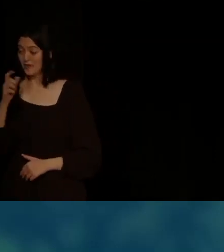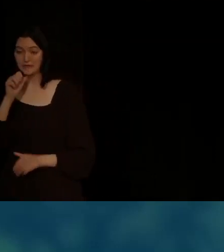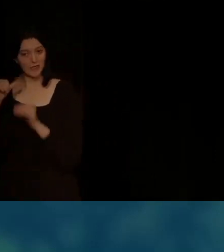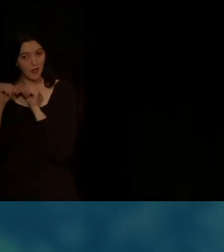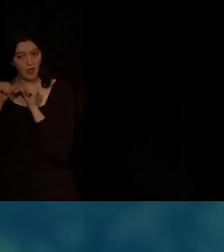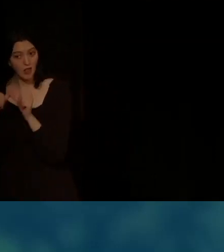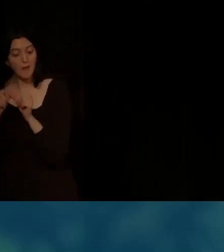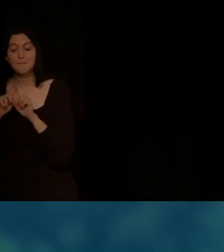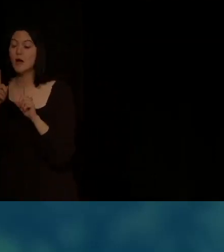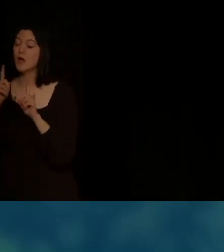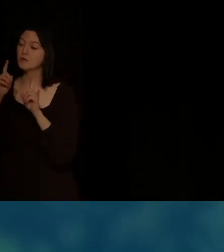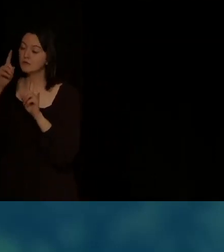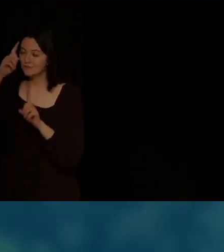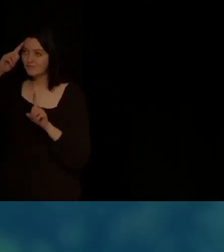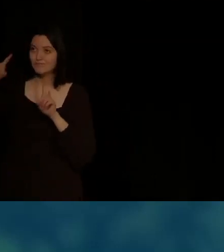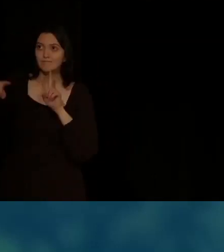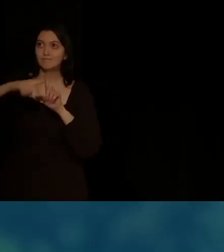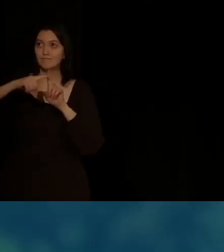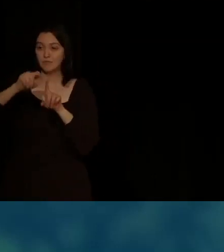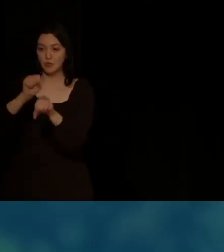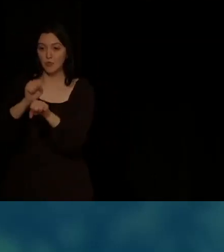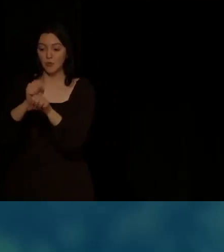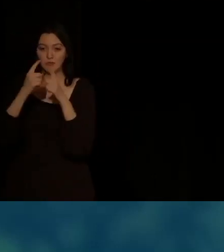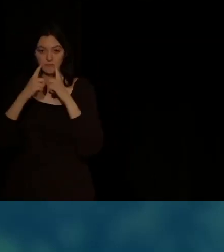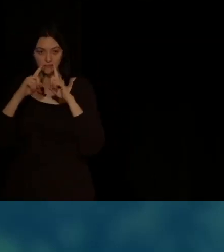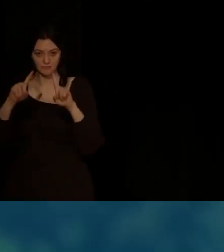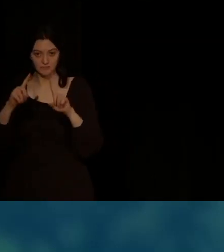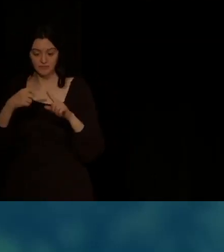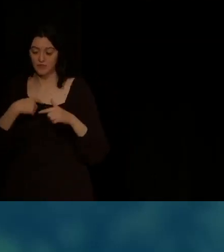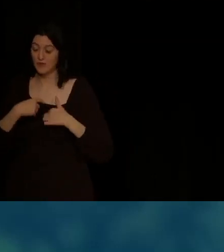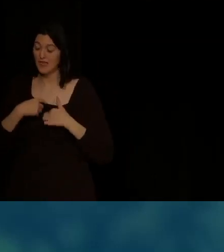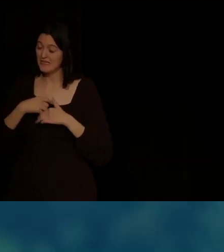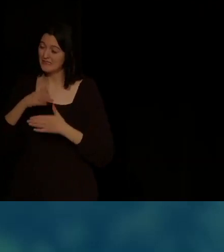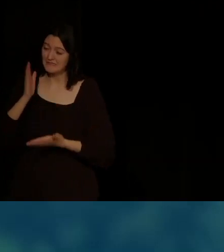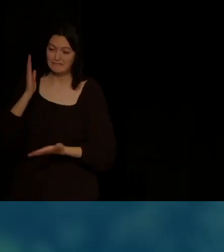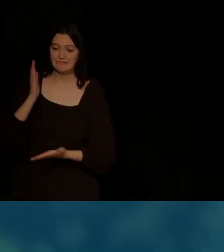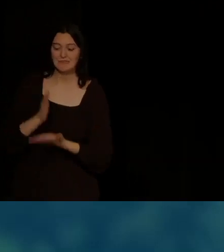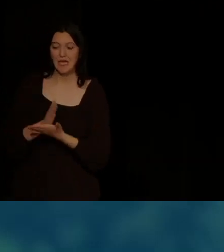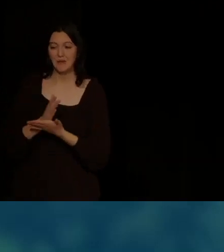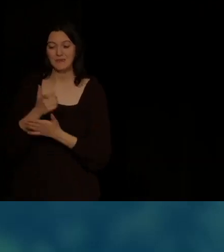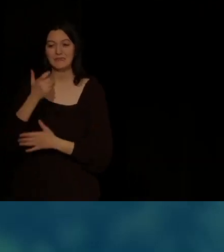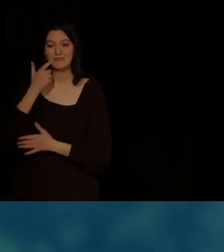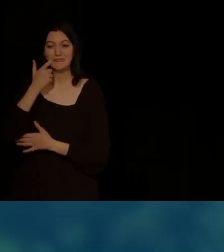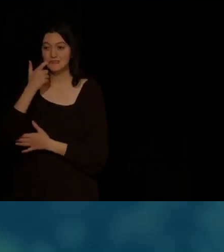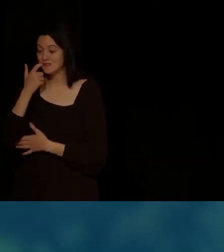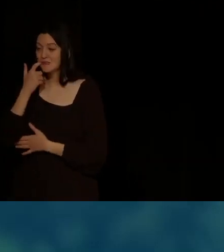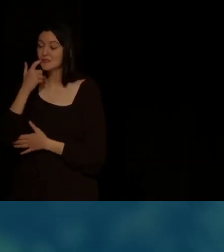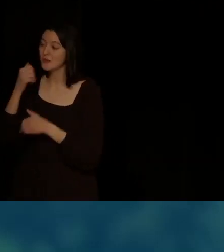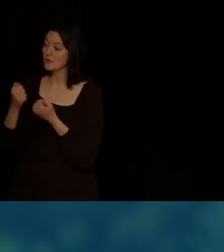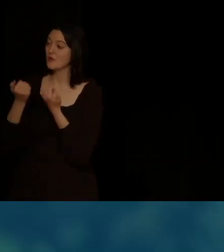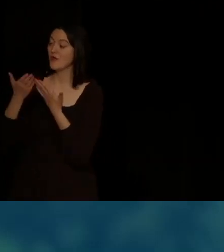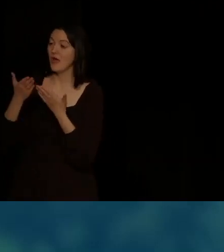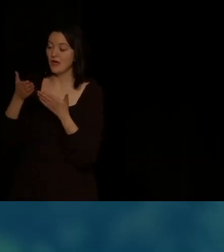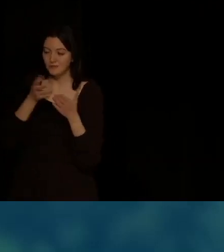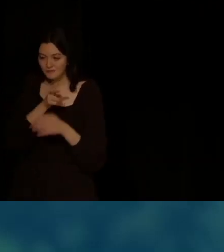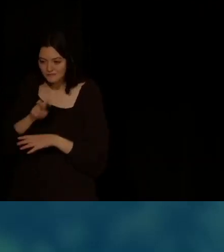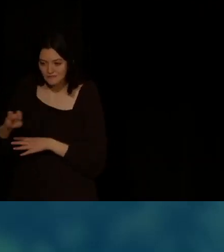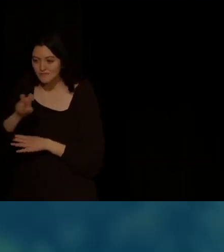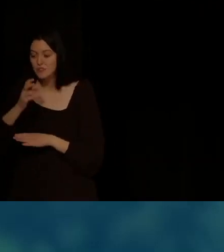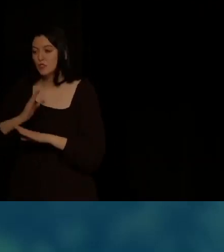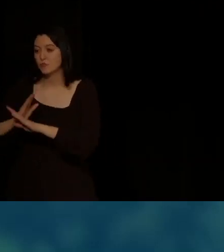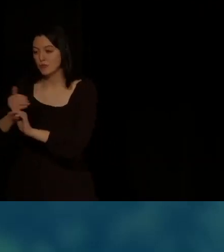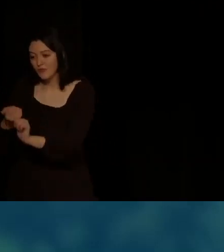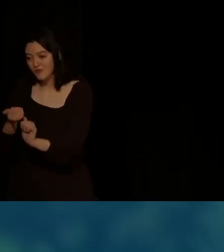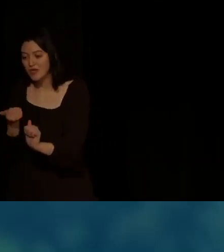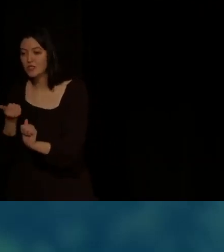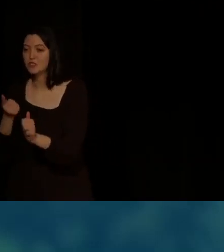we're optimistic that our work is paying off as we break the stigma of substance use and provide avenues for prevention and